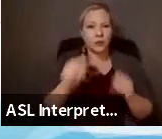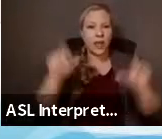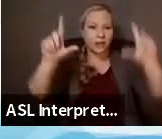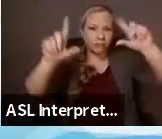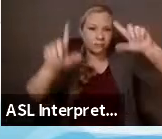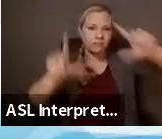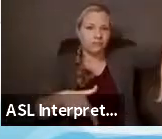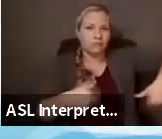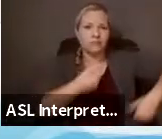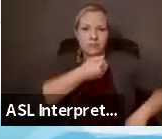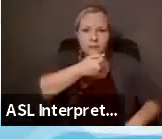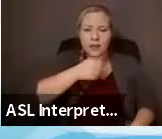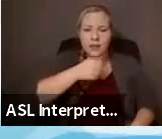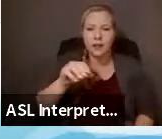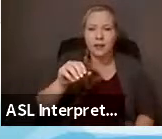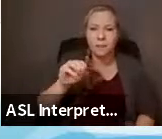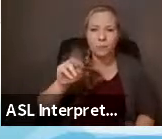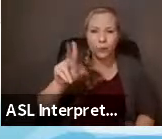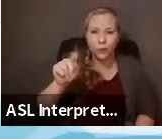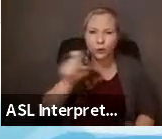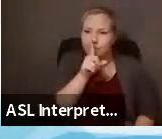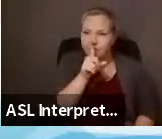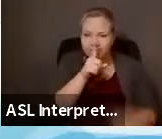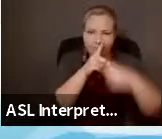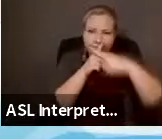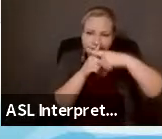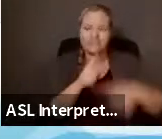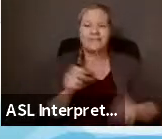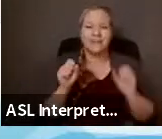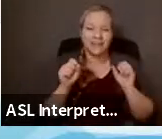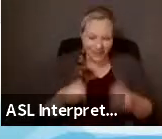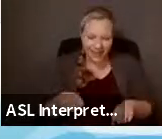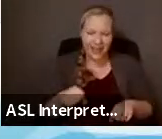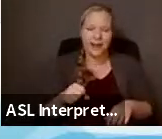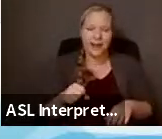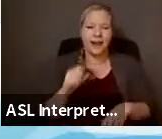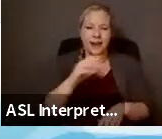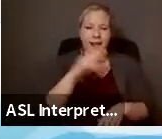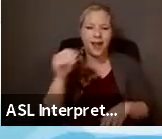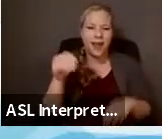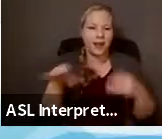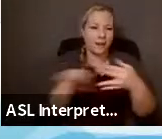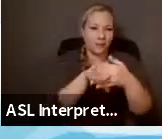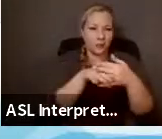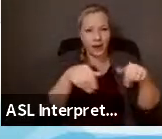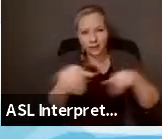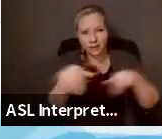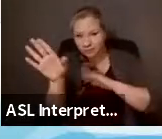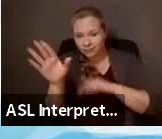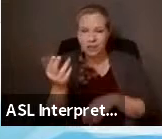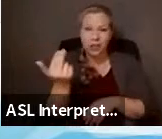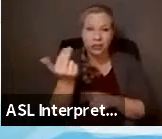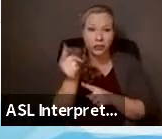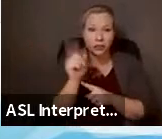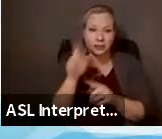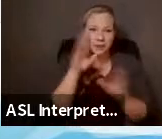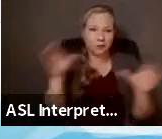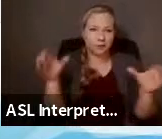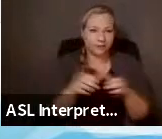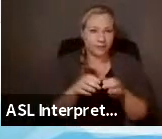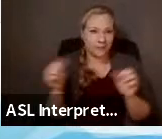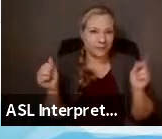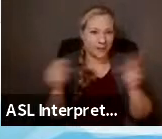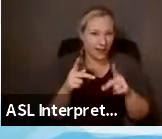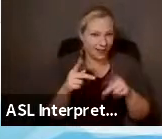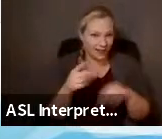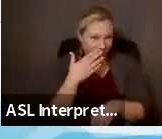off, turn it off, and take a little break, and then I'll call you back in about 13 minutes. Okay, thanks